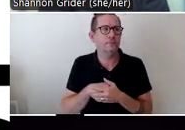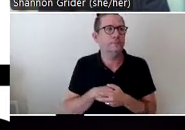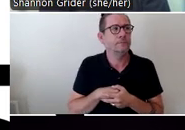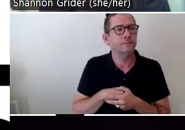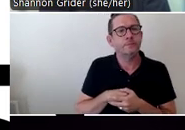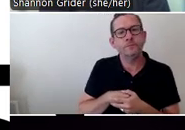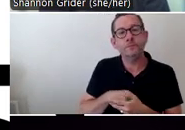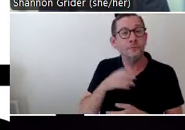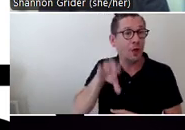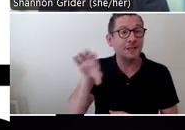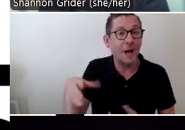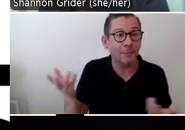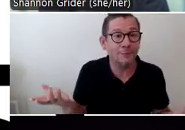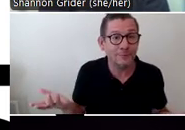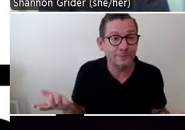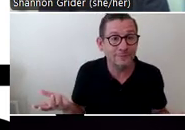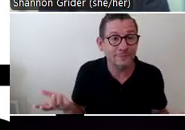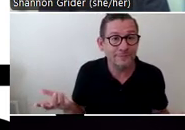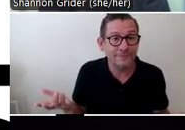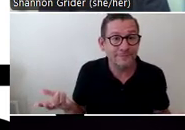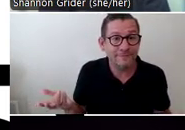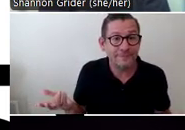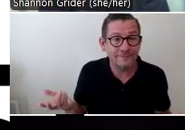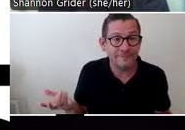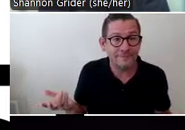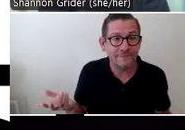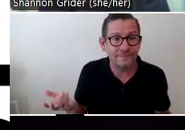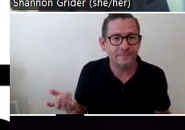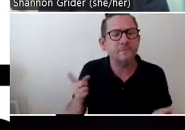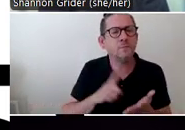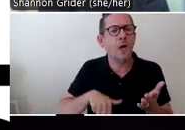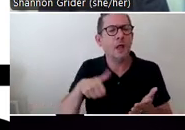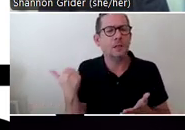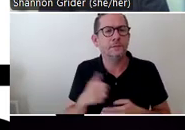I'll go ahead and start with something. Of course, closed captioning.